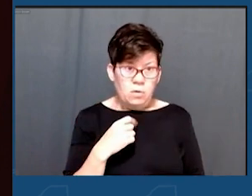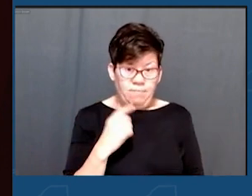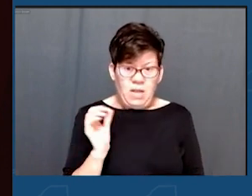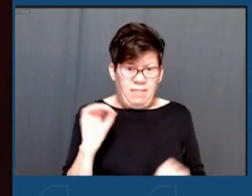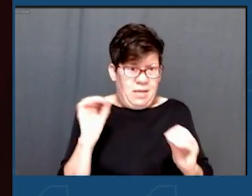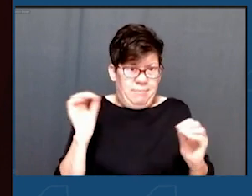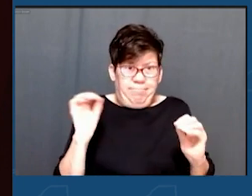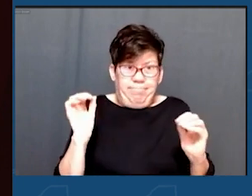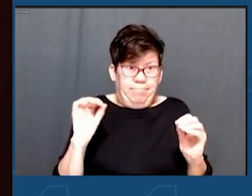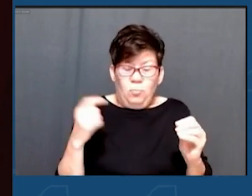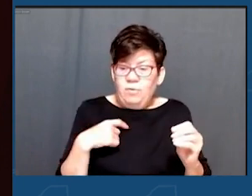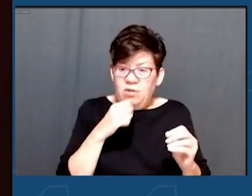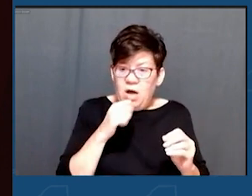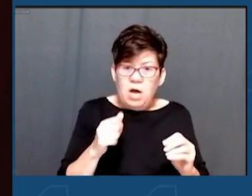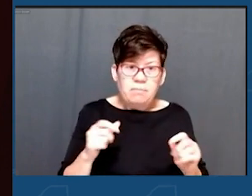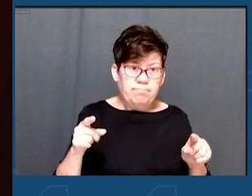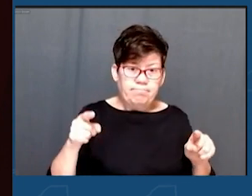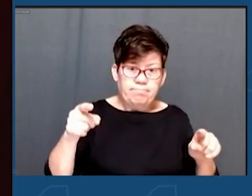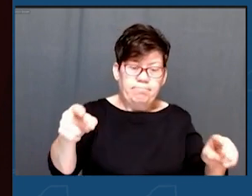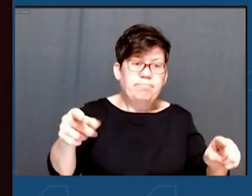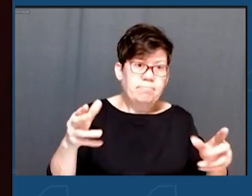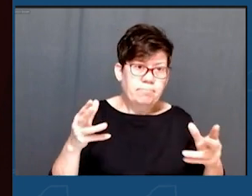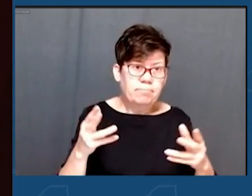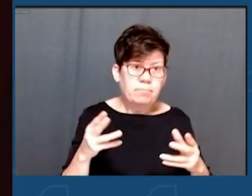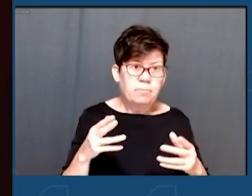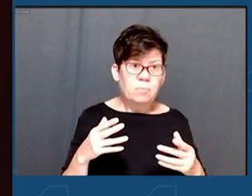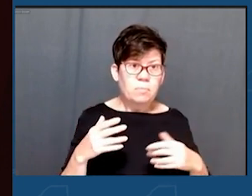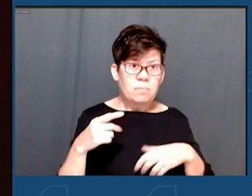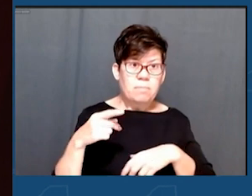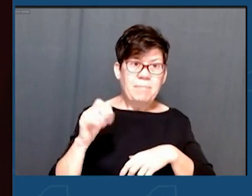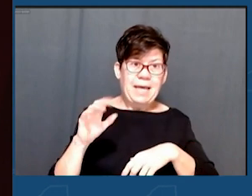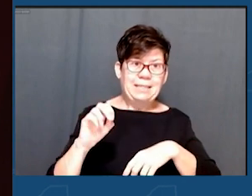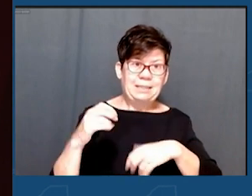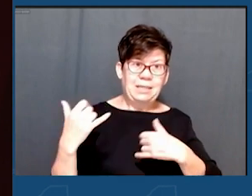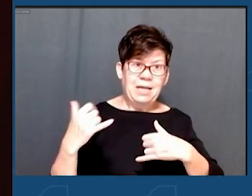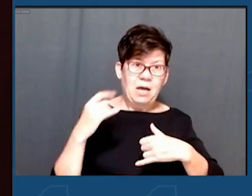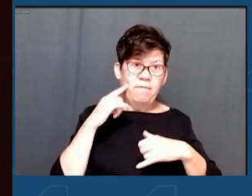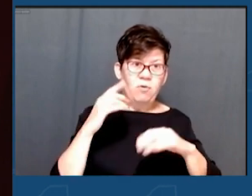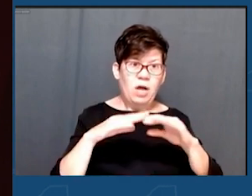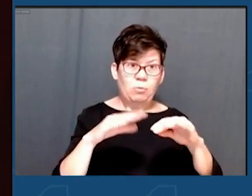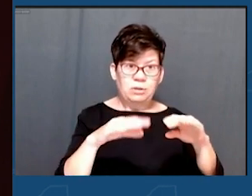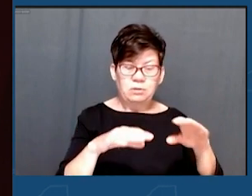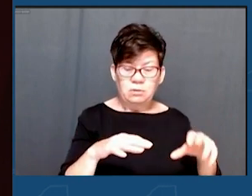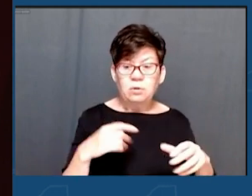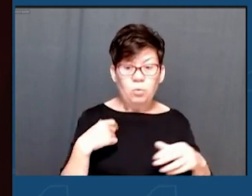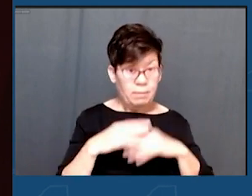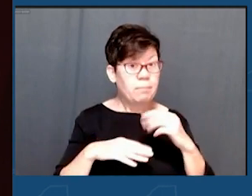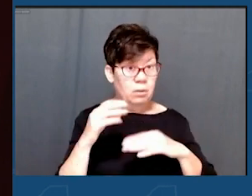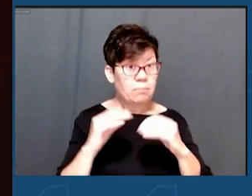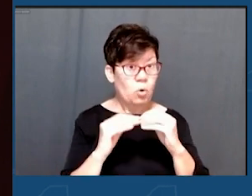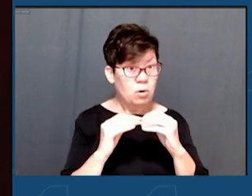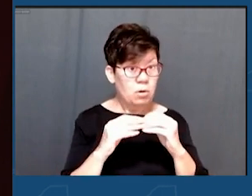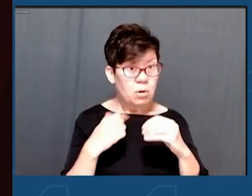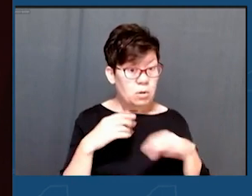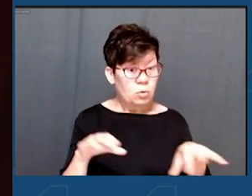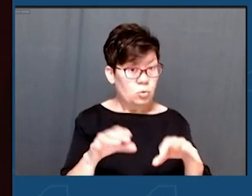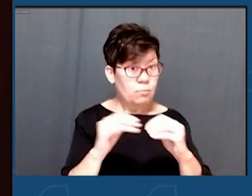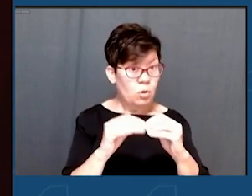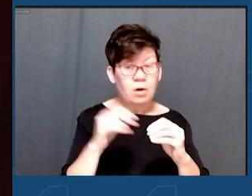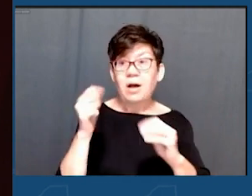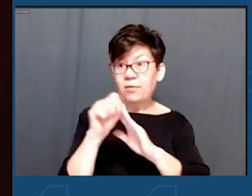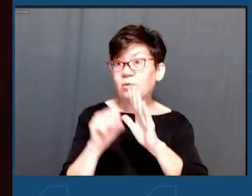not kept pace with the demand for housing. So we can build more. We can do more. Other states